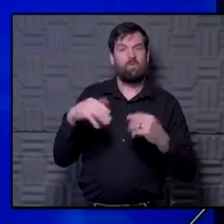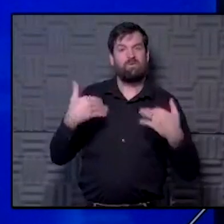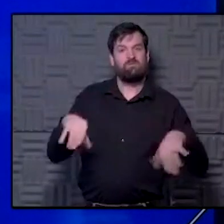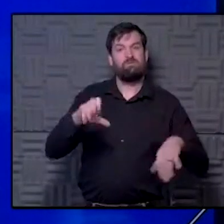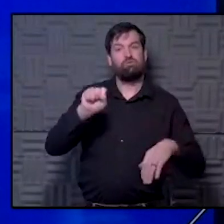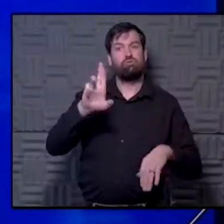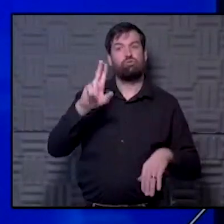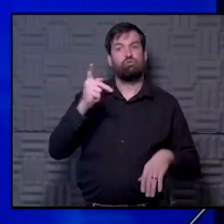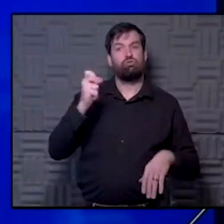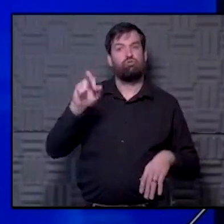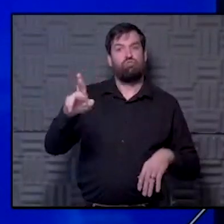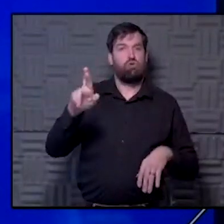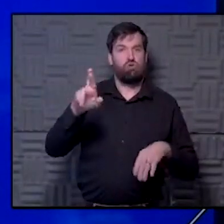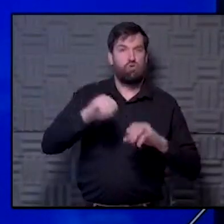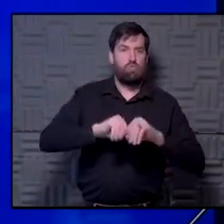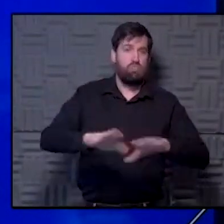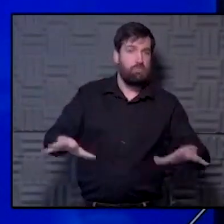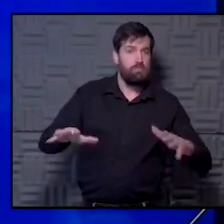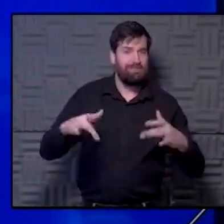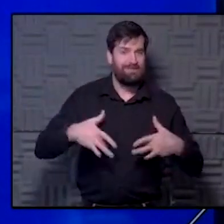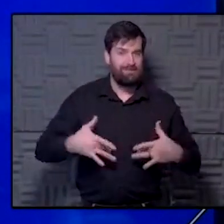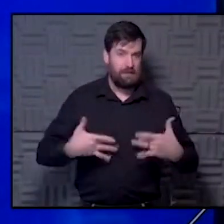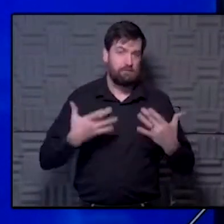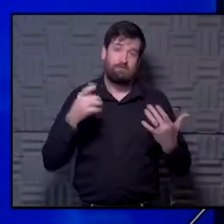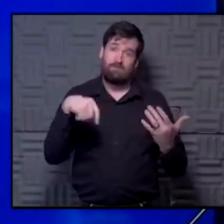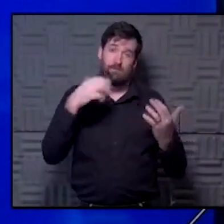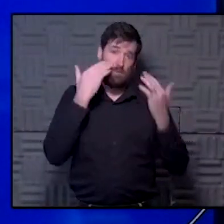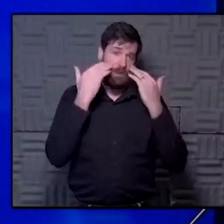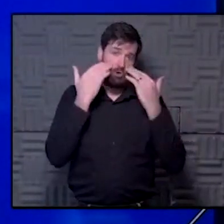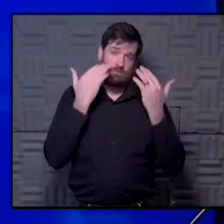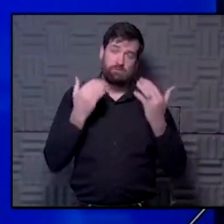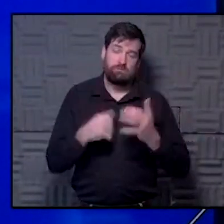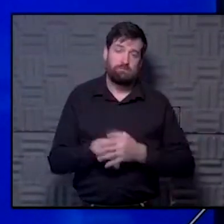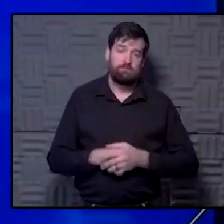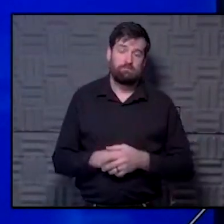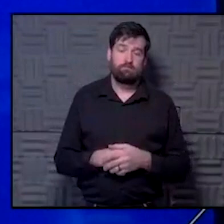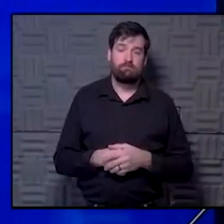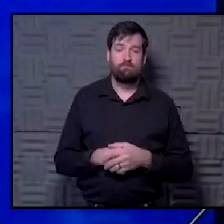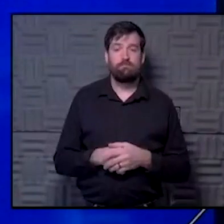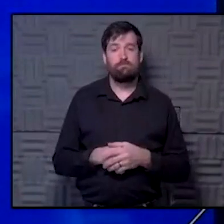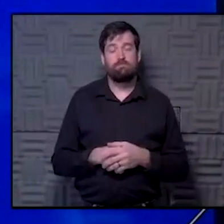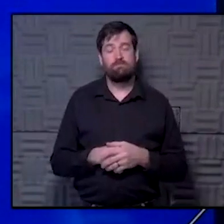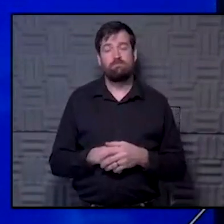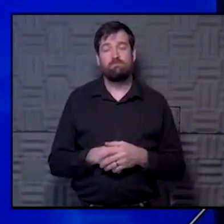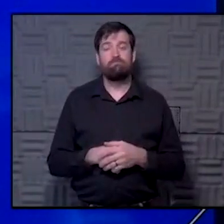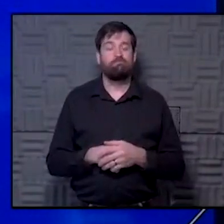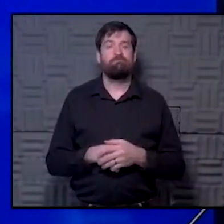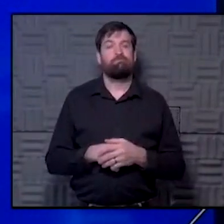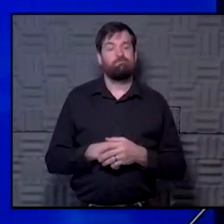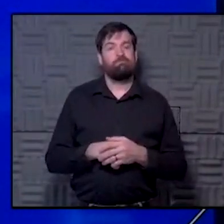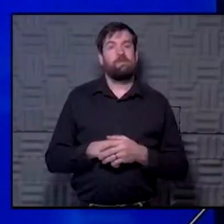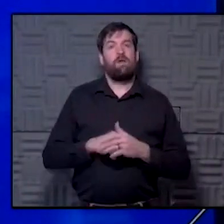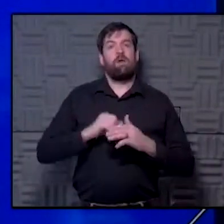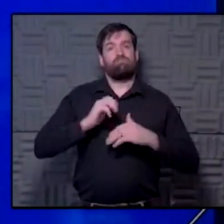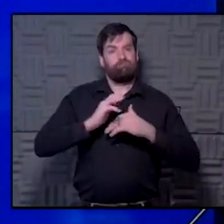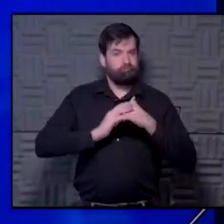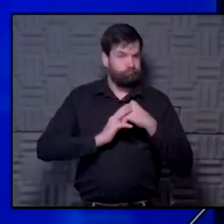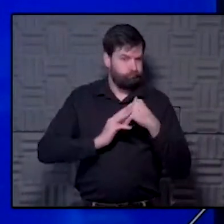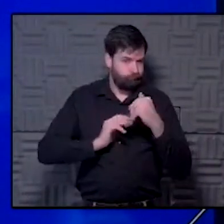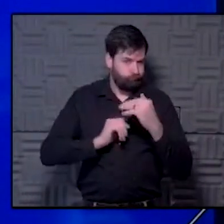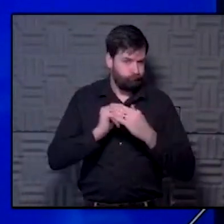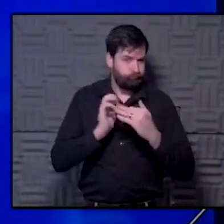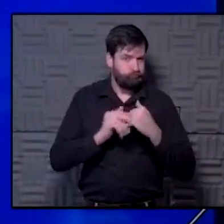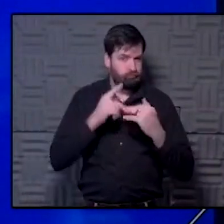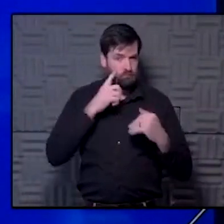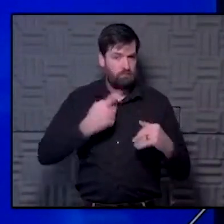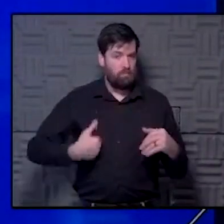our community. And I think we all do need to be aware of that. The numbers, while it is comforting for all of us who